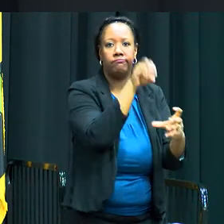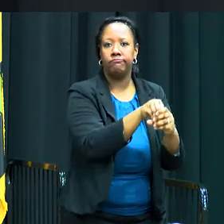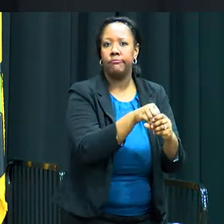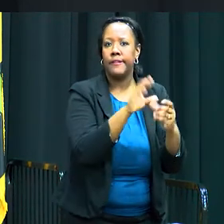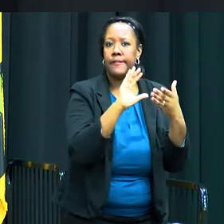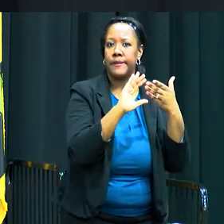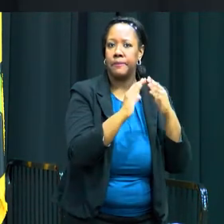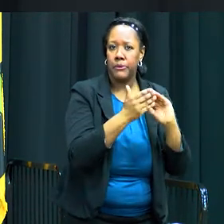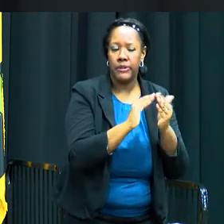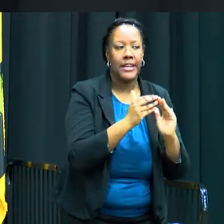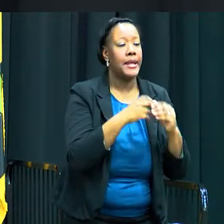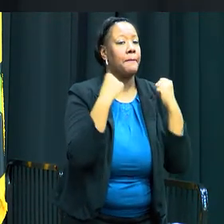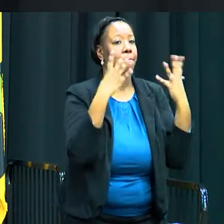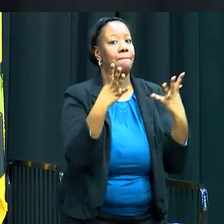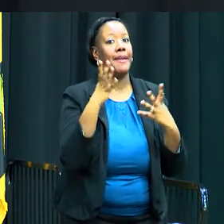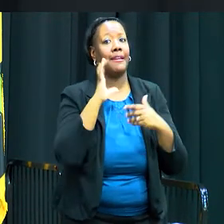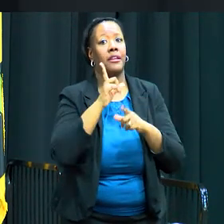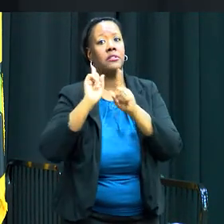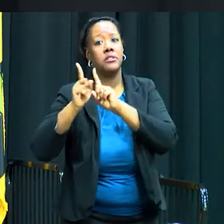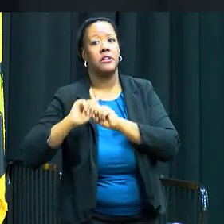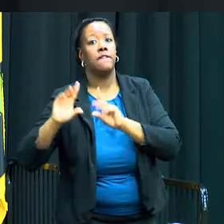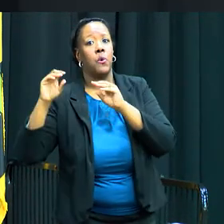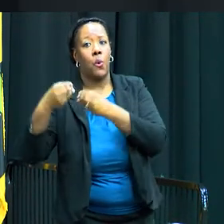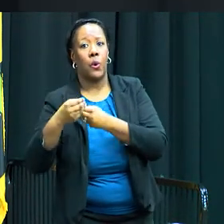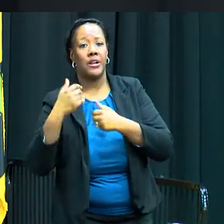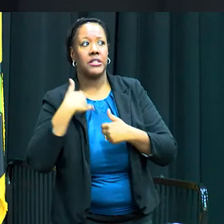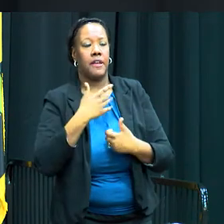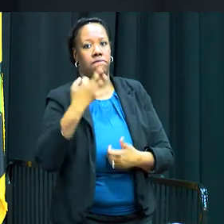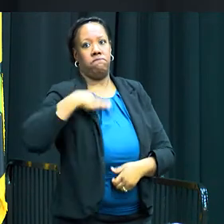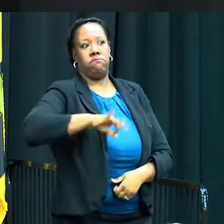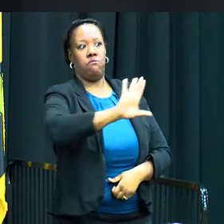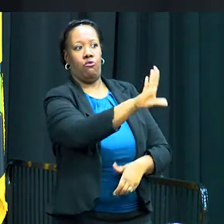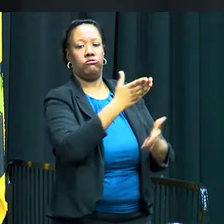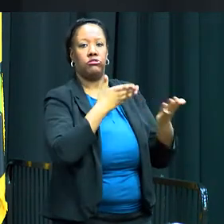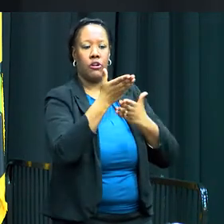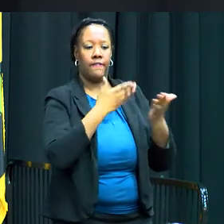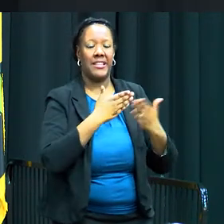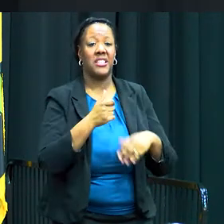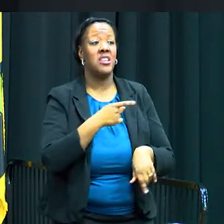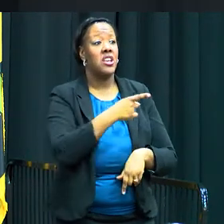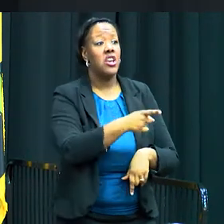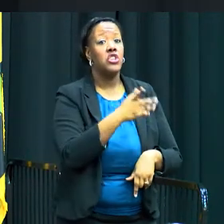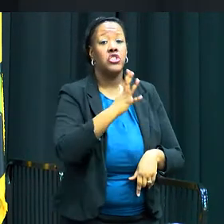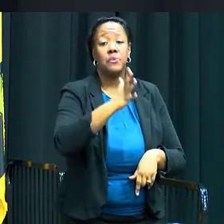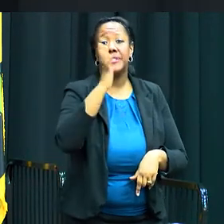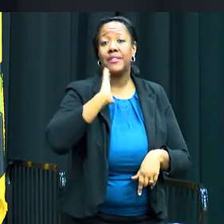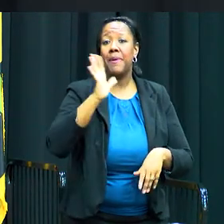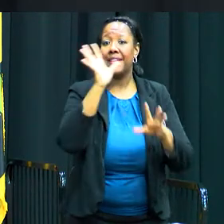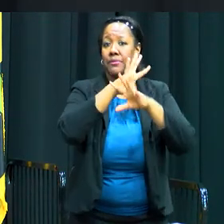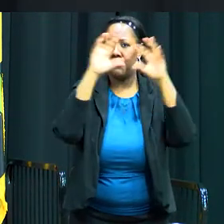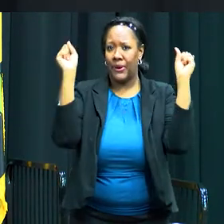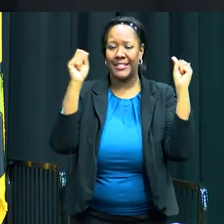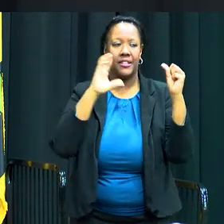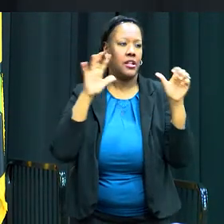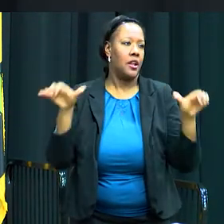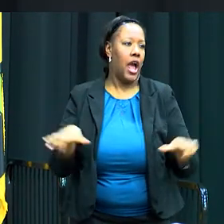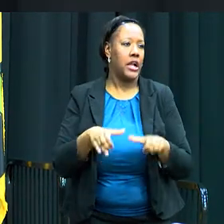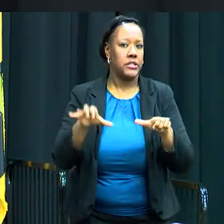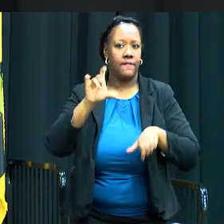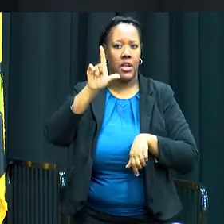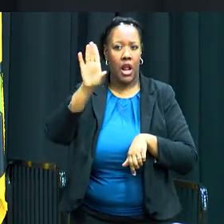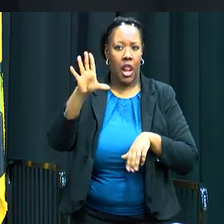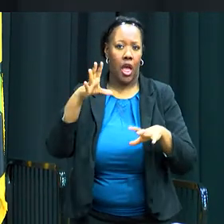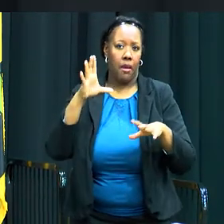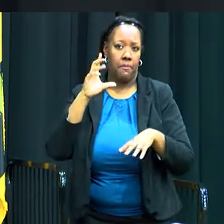have benefited from her service, including her role as past president of the Optimist Club of Hollywood, board member and chair of the